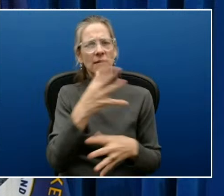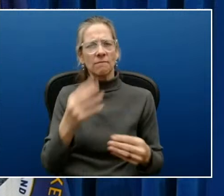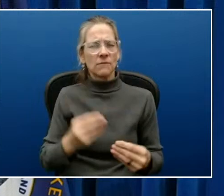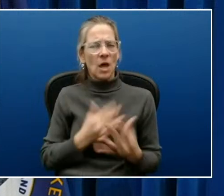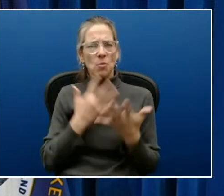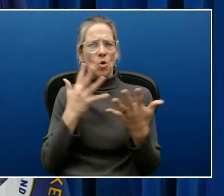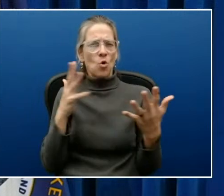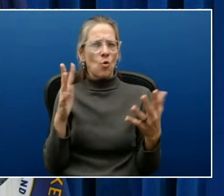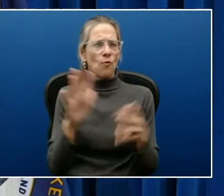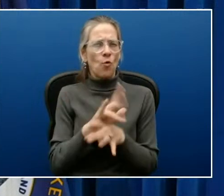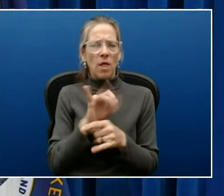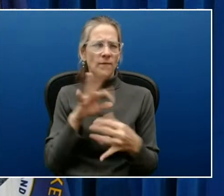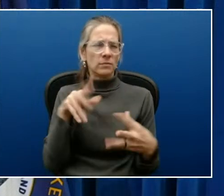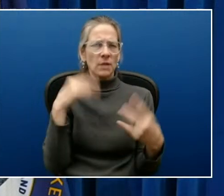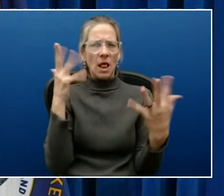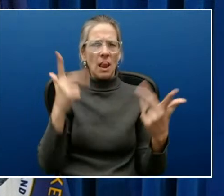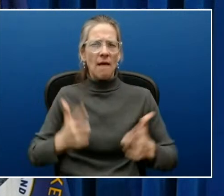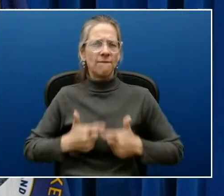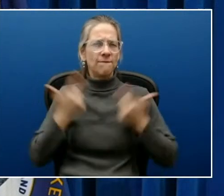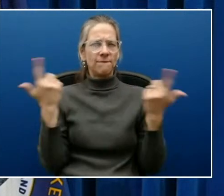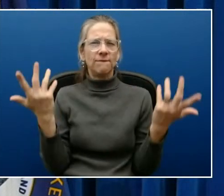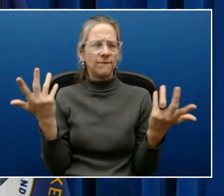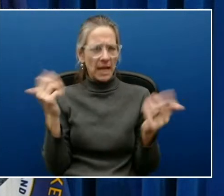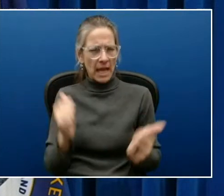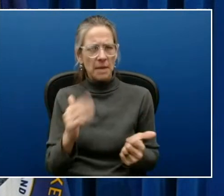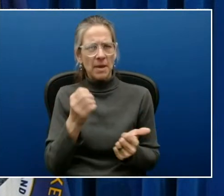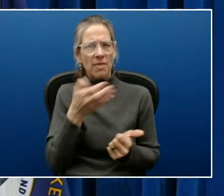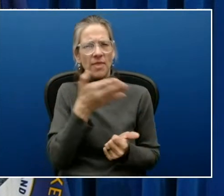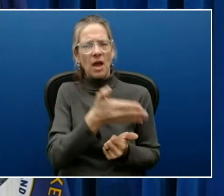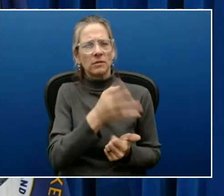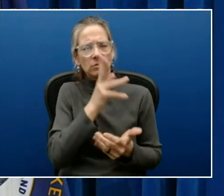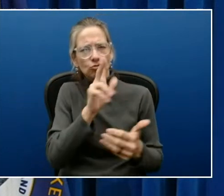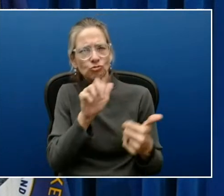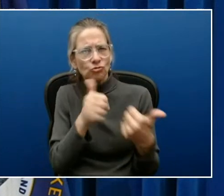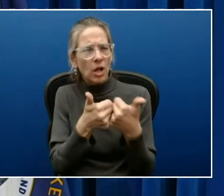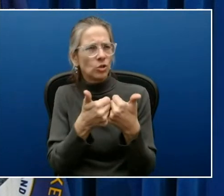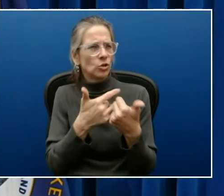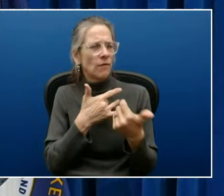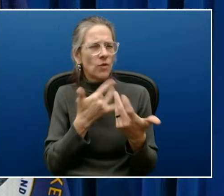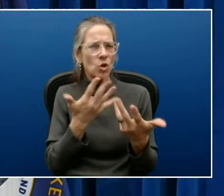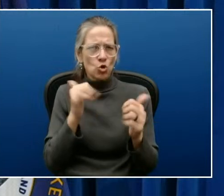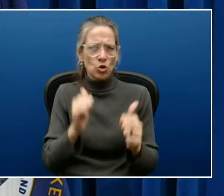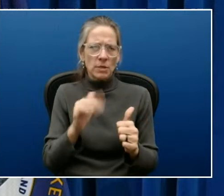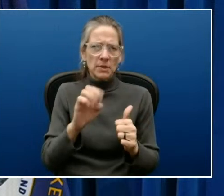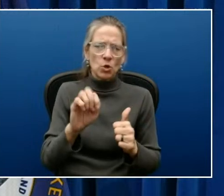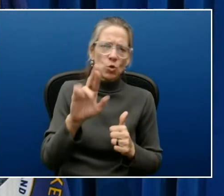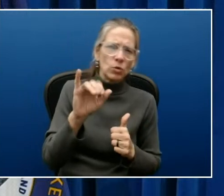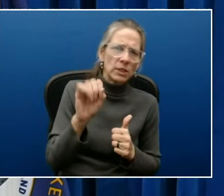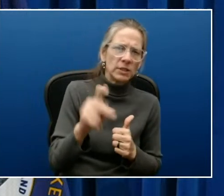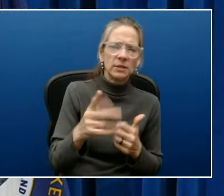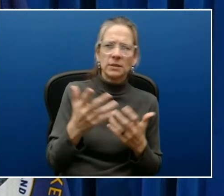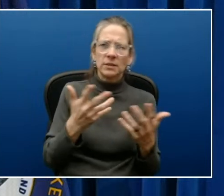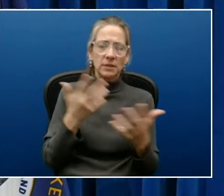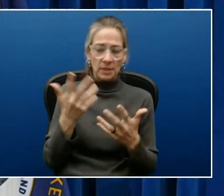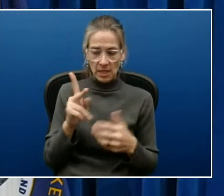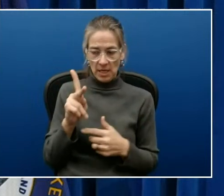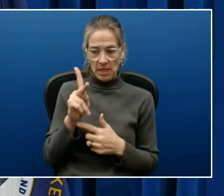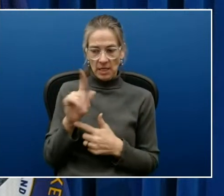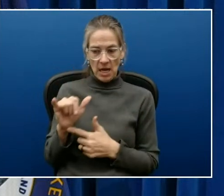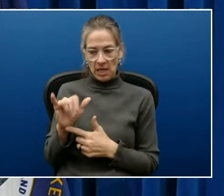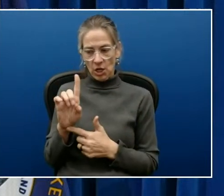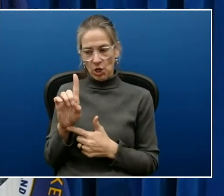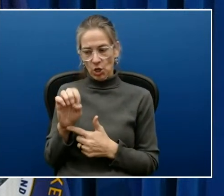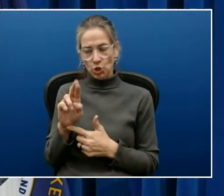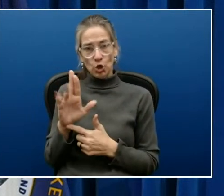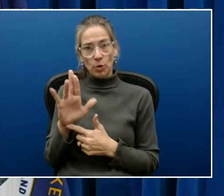be, but also how challenging and full of obstacles it is. The Kentucky Derby